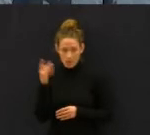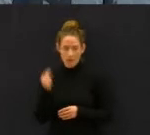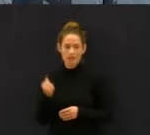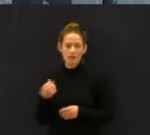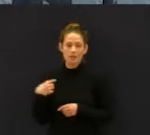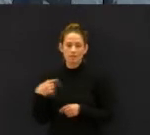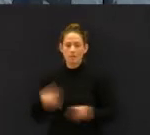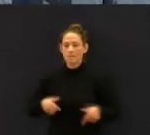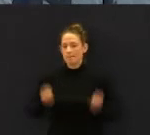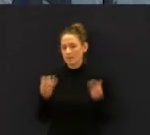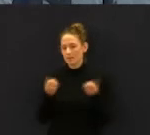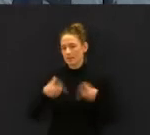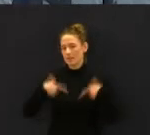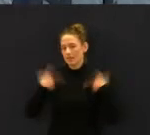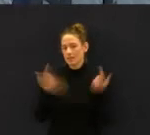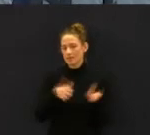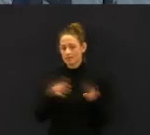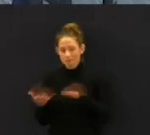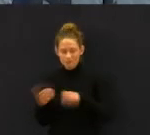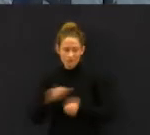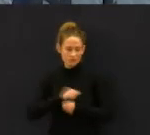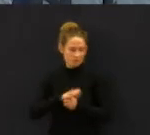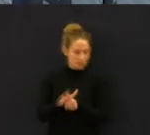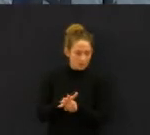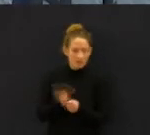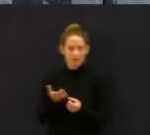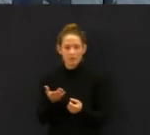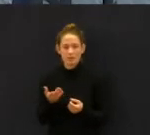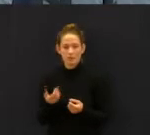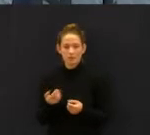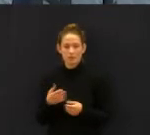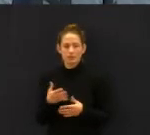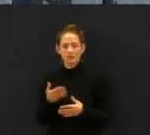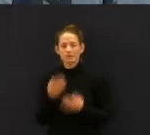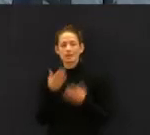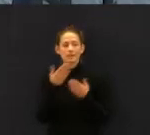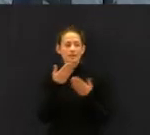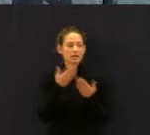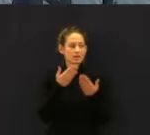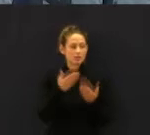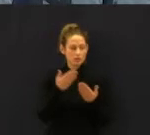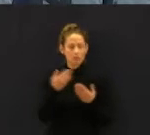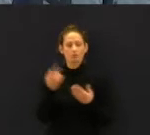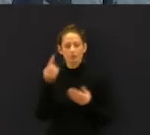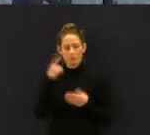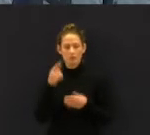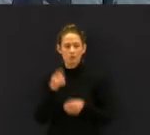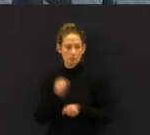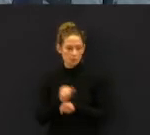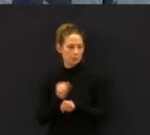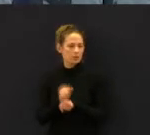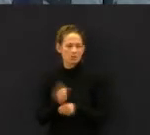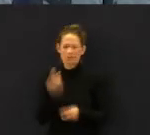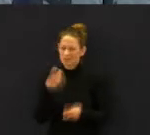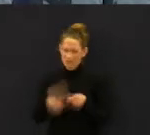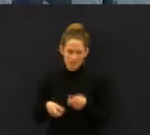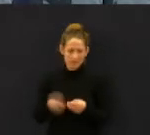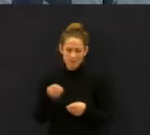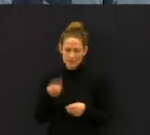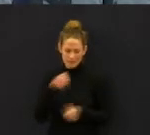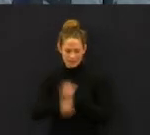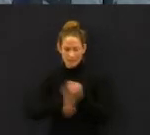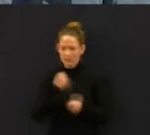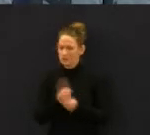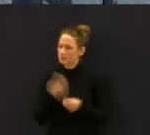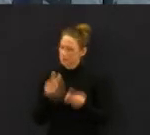past year, and in honor and gratitude to those who have worked so hard to help us all get through this past year. And in keeping